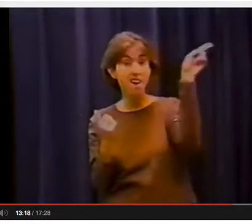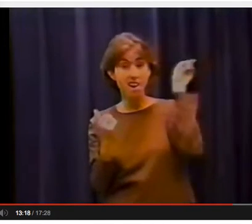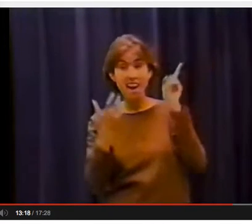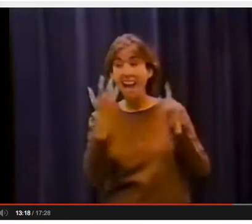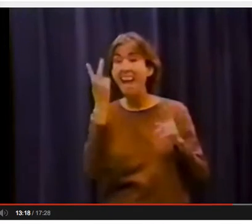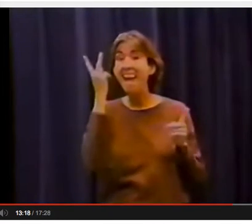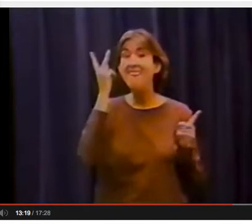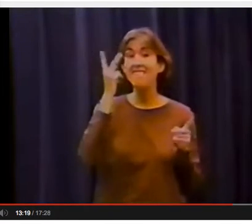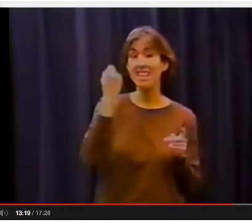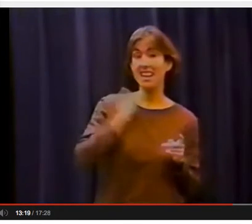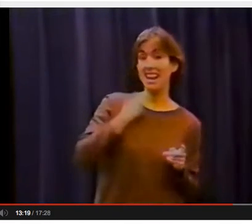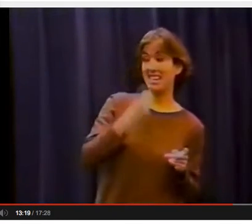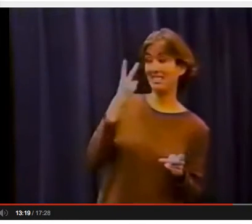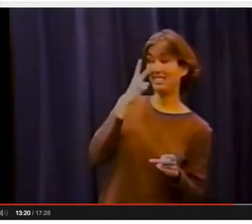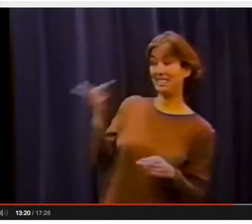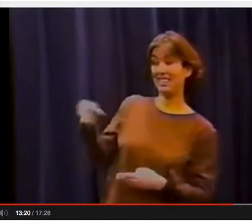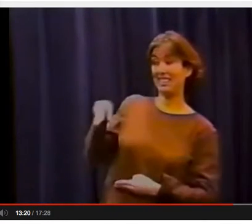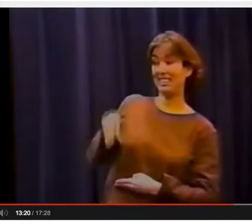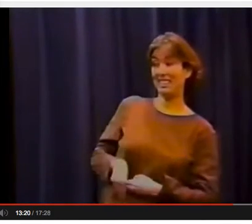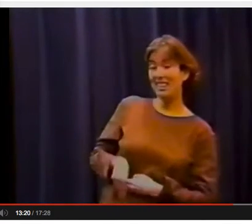Having a handkerchief is not a good idea.